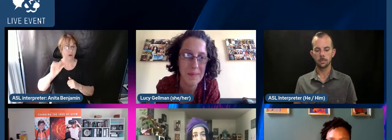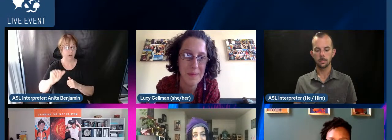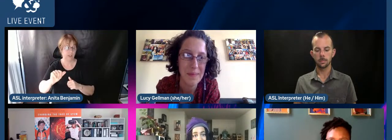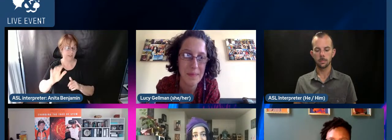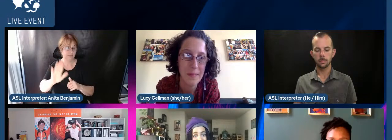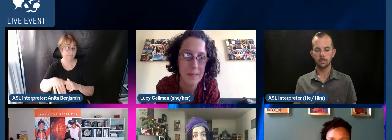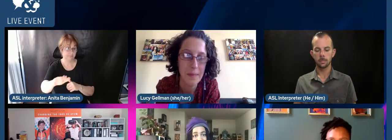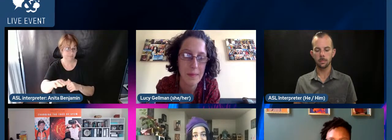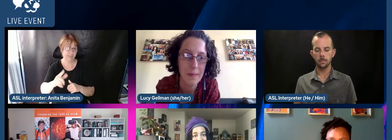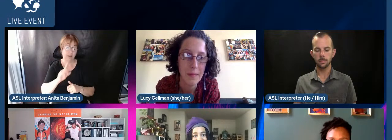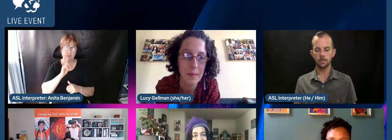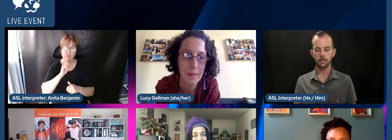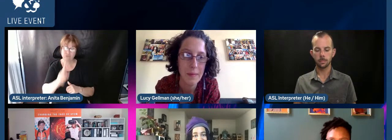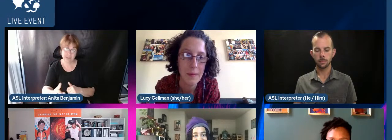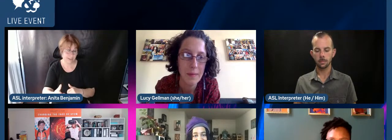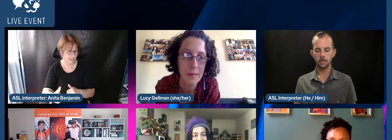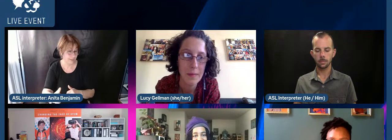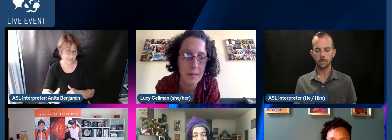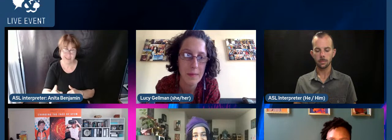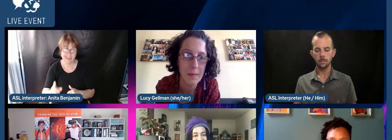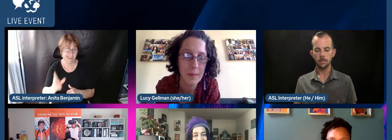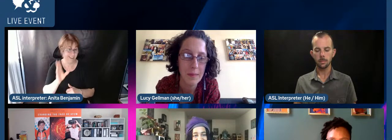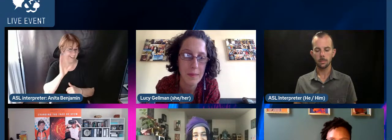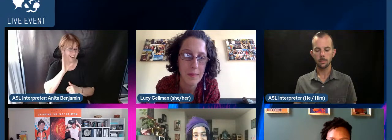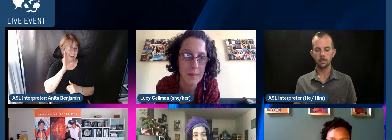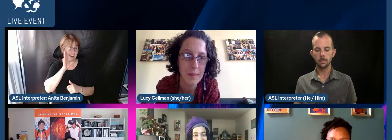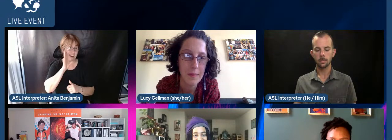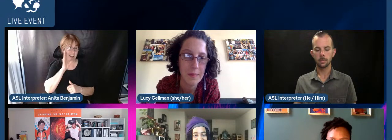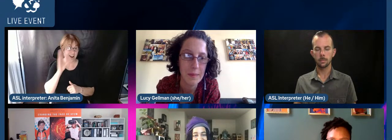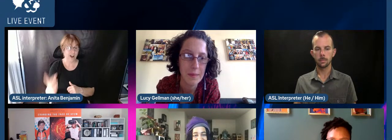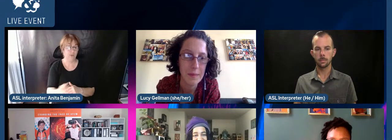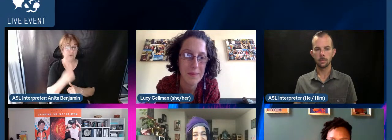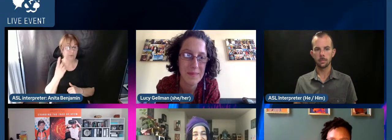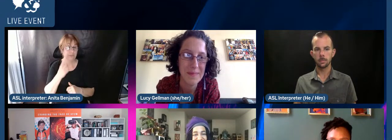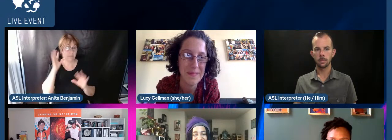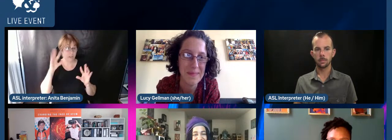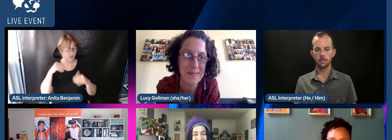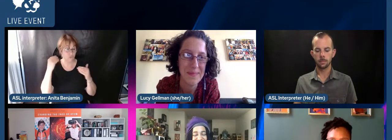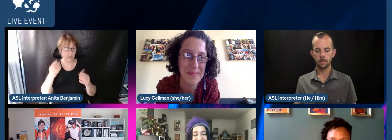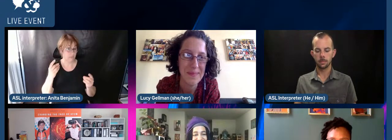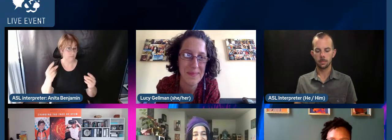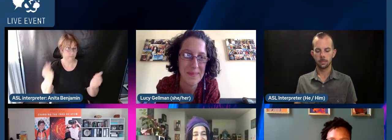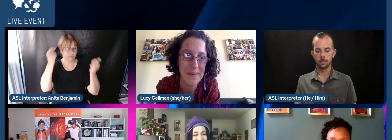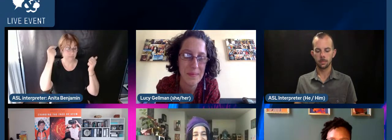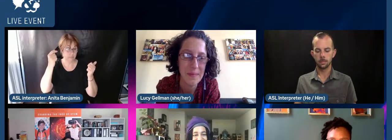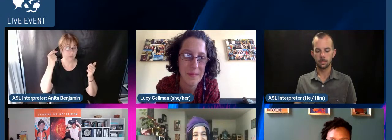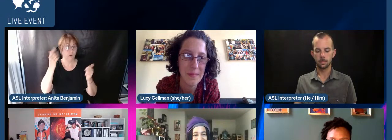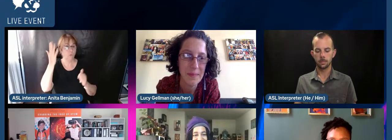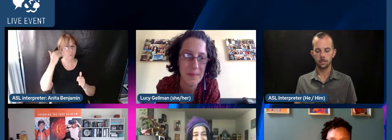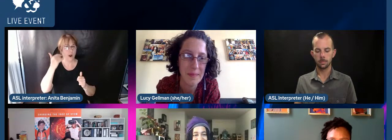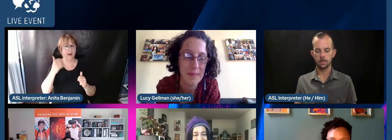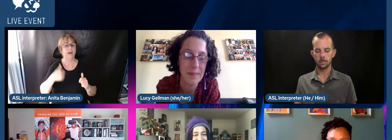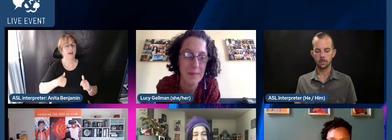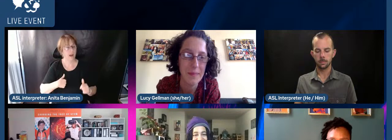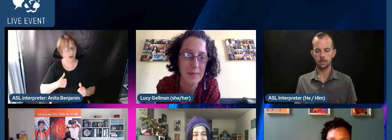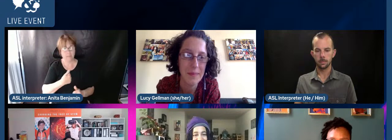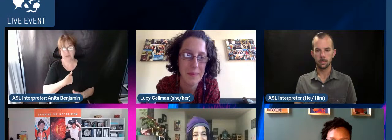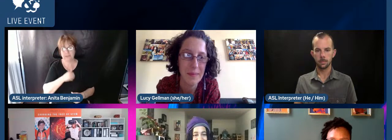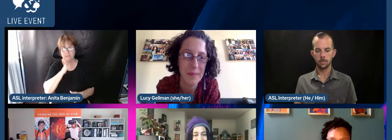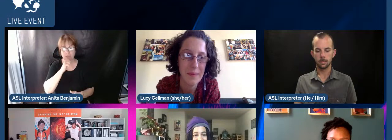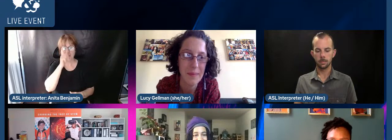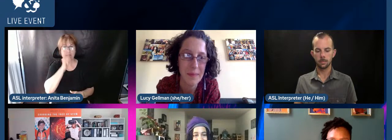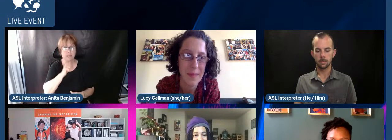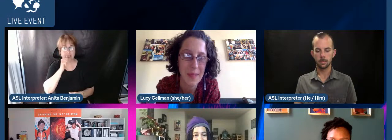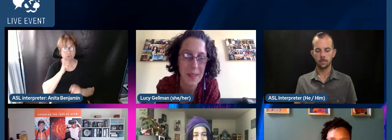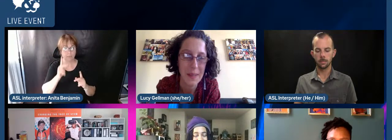I, in a heartbeat, will do something really crazy because I am not a patient person. Mm. What